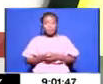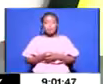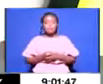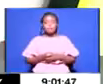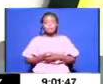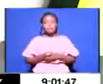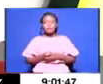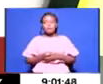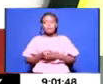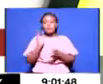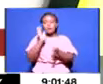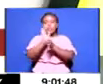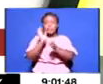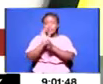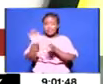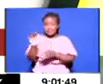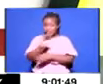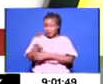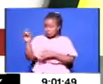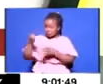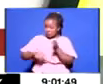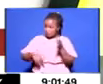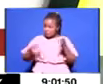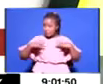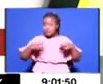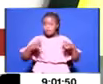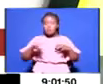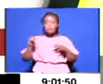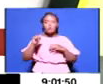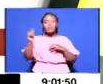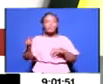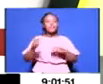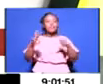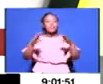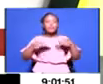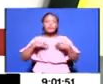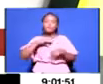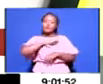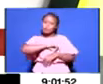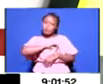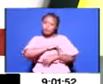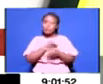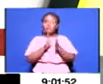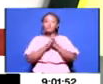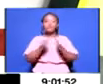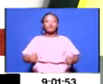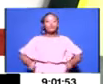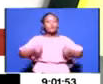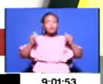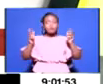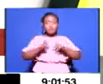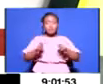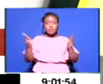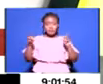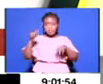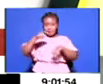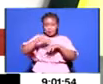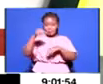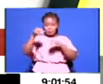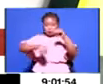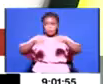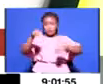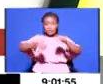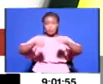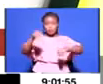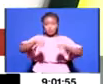The church is calling on Kenyans to embrace tolerance and a peaceful coexistence during this electioneering period. The